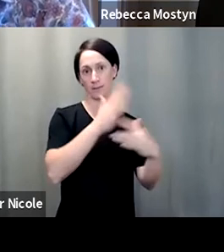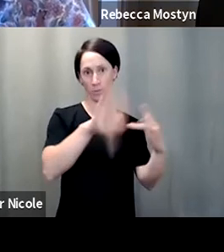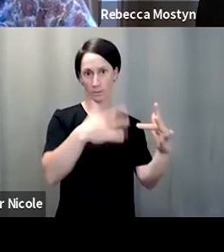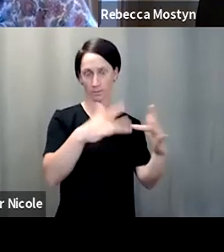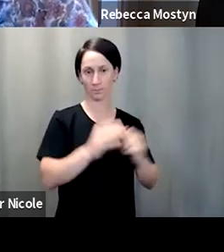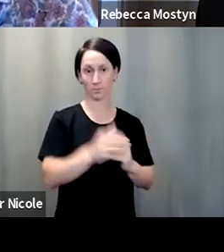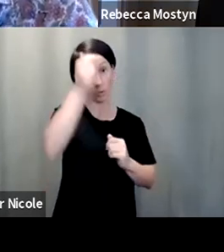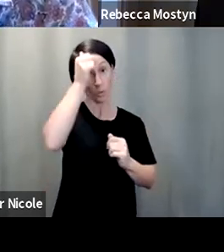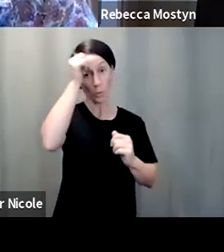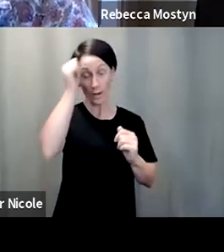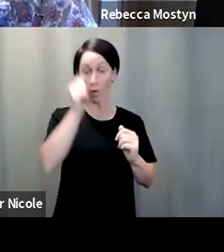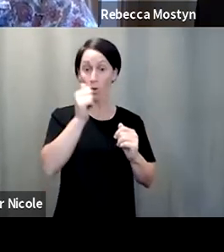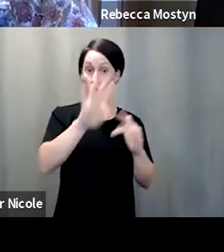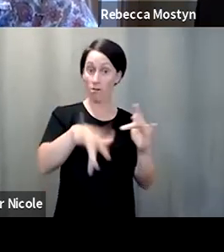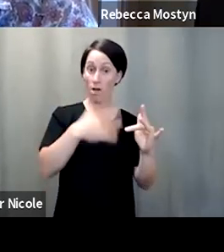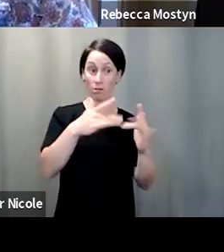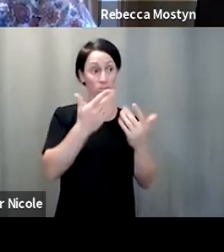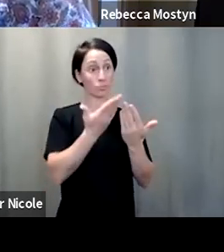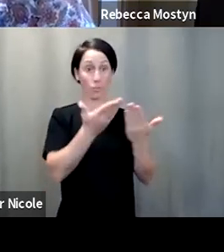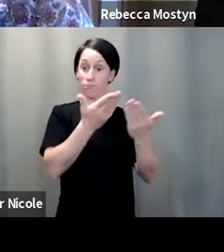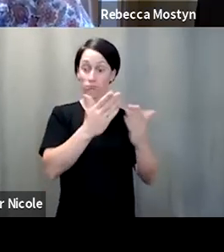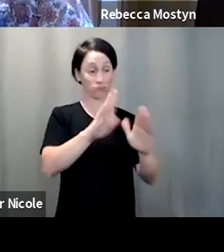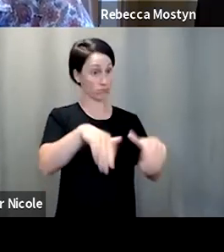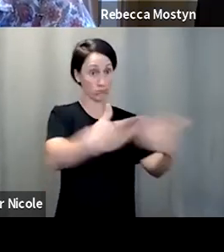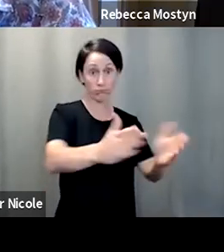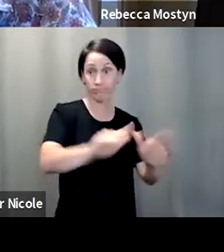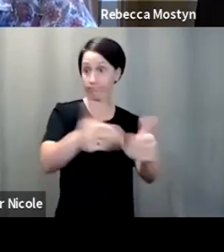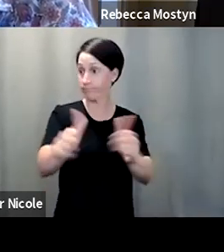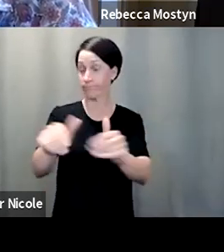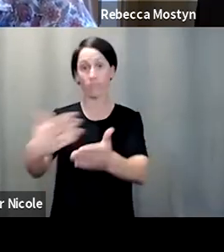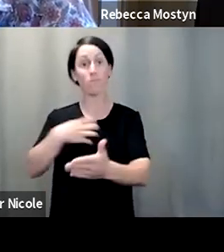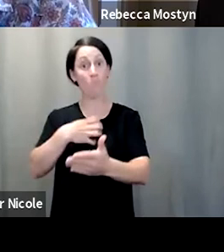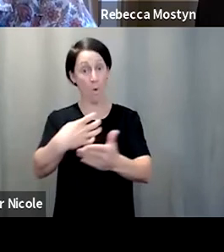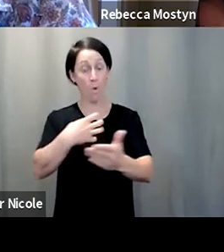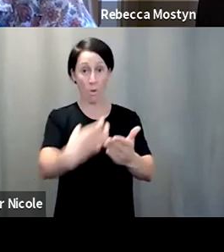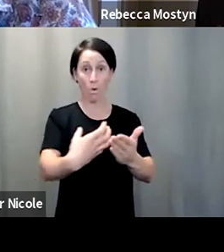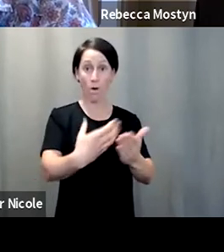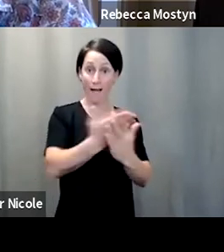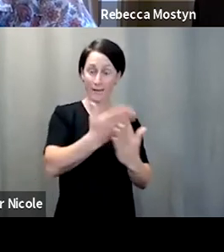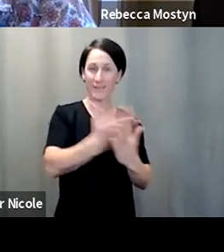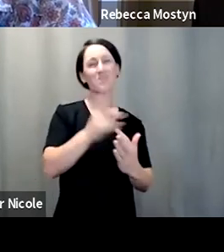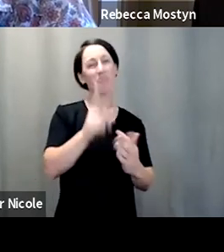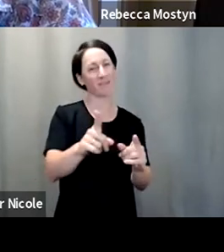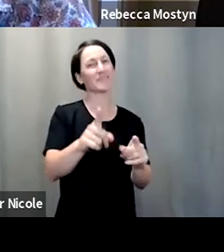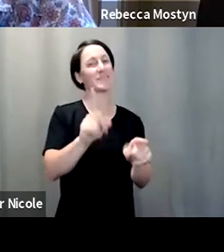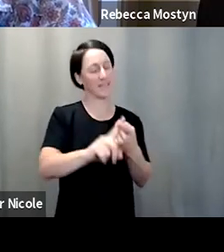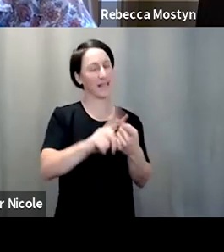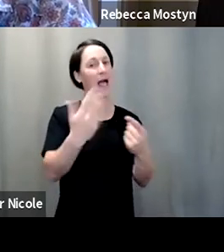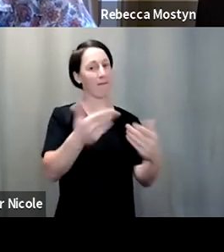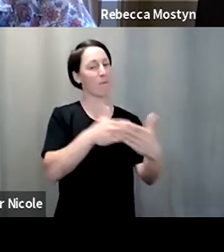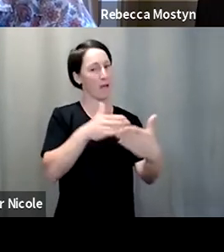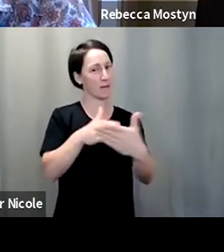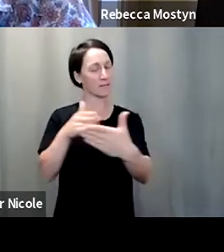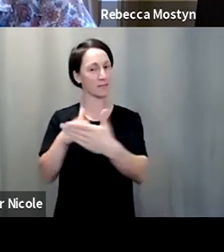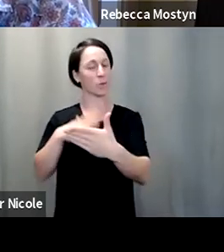up access for many people, but there are also barriers to online engagement, and we need to understand those if we're going to be kind of relying